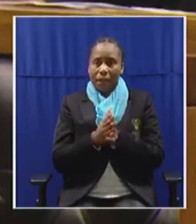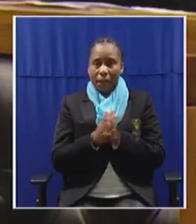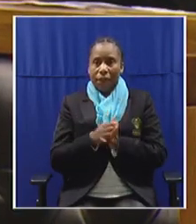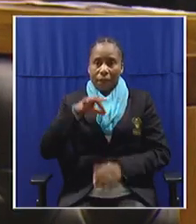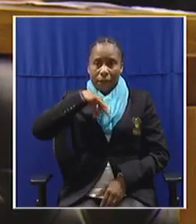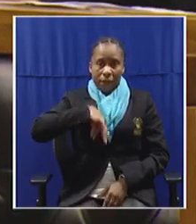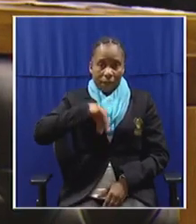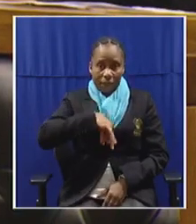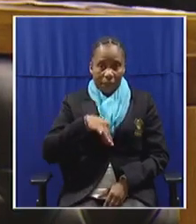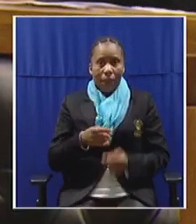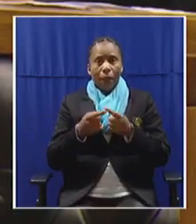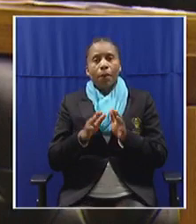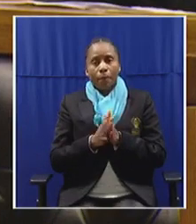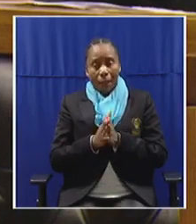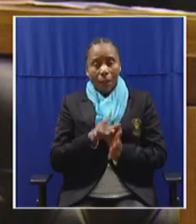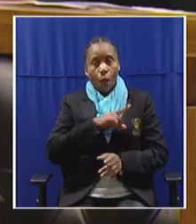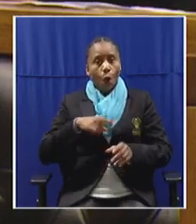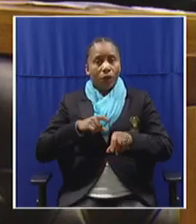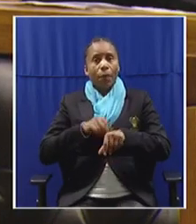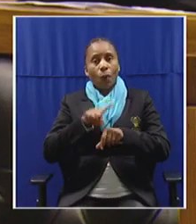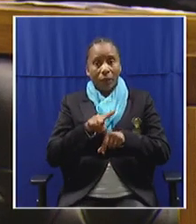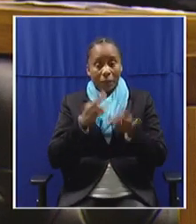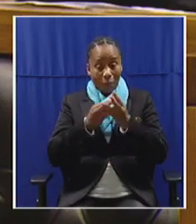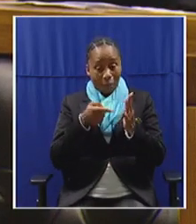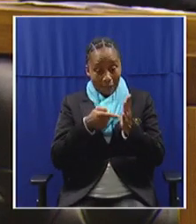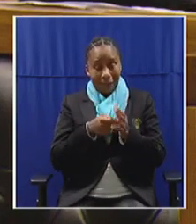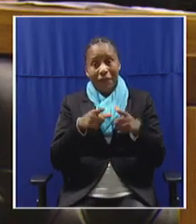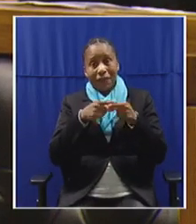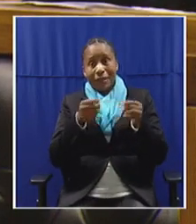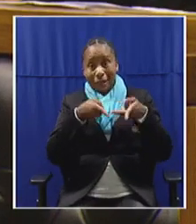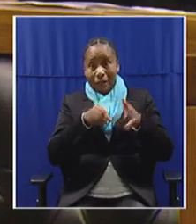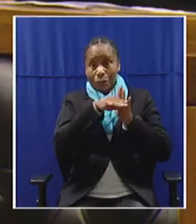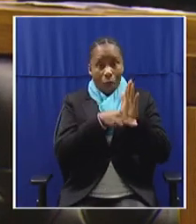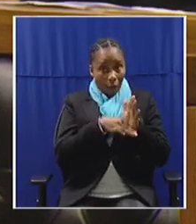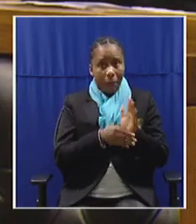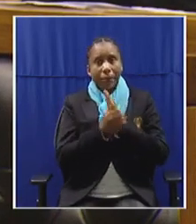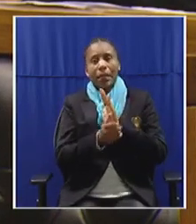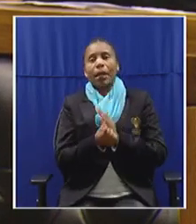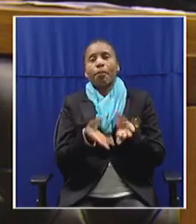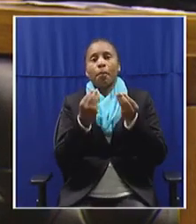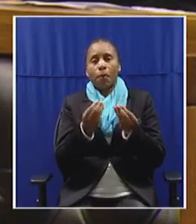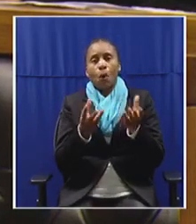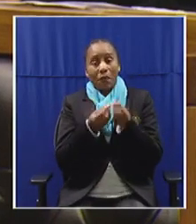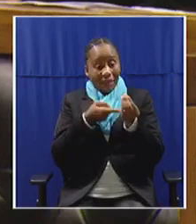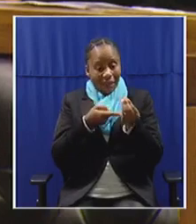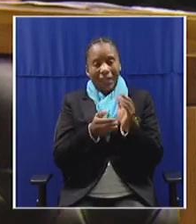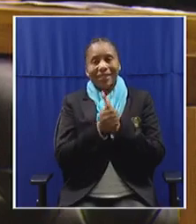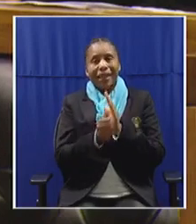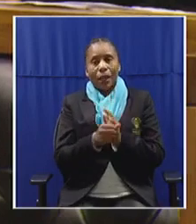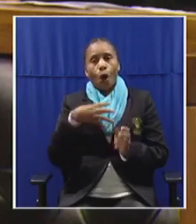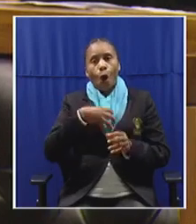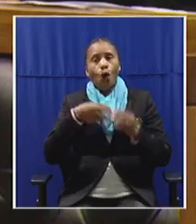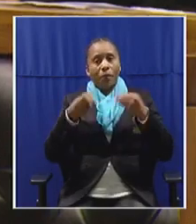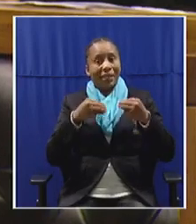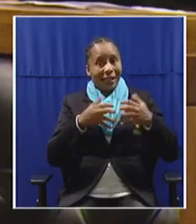these people come out of the program with a skill. Now, with that skill, they can start their own business or